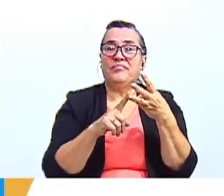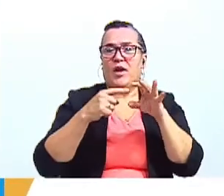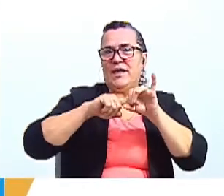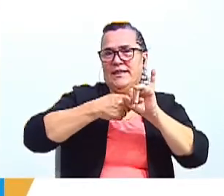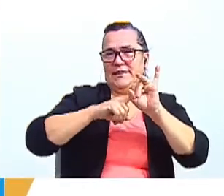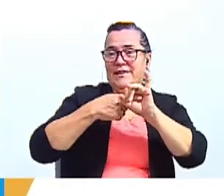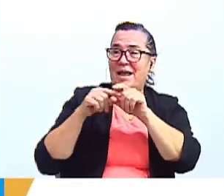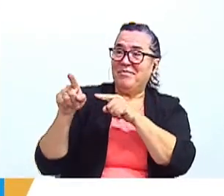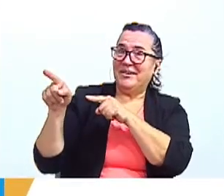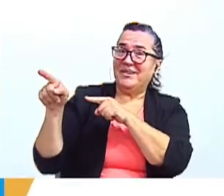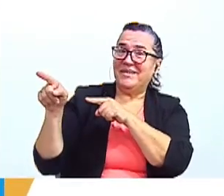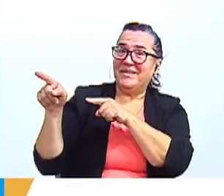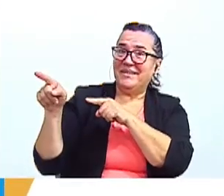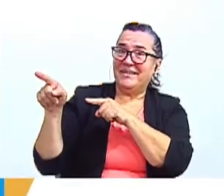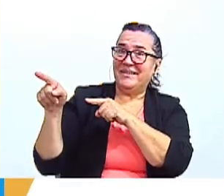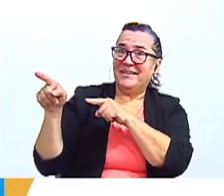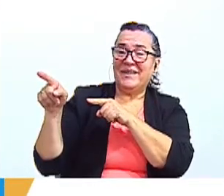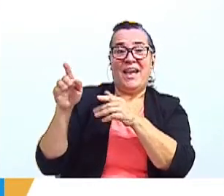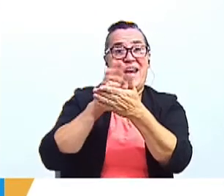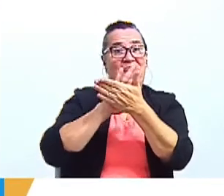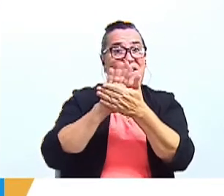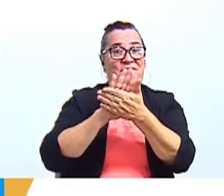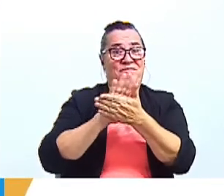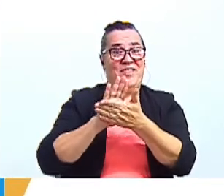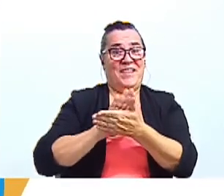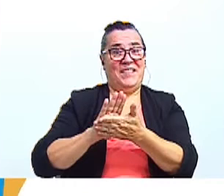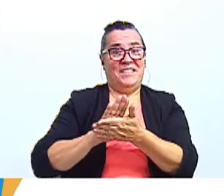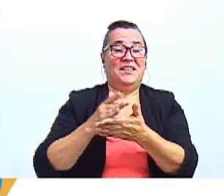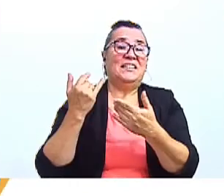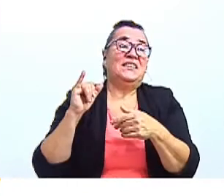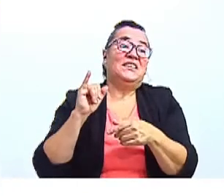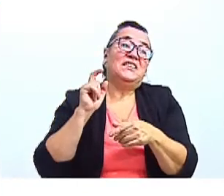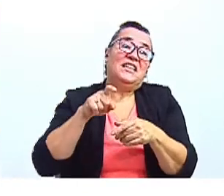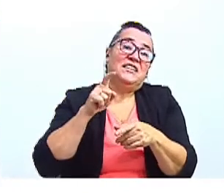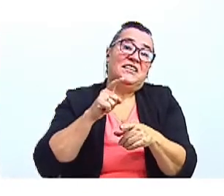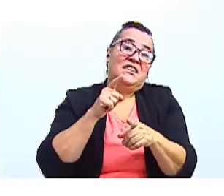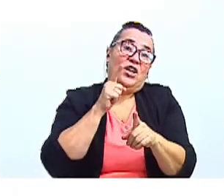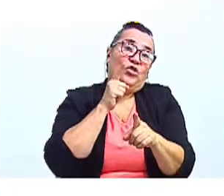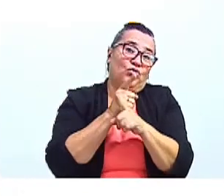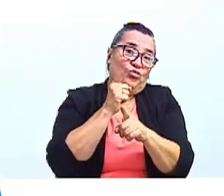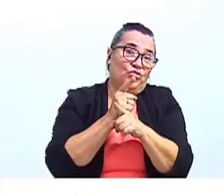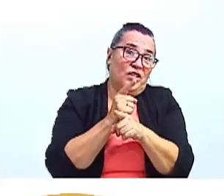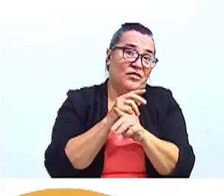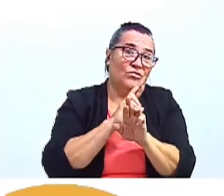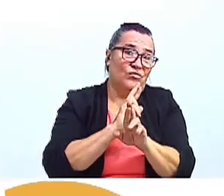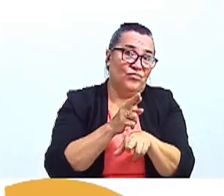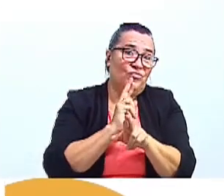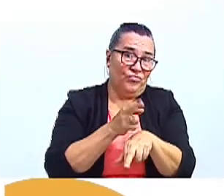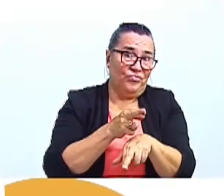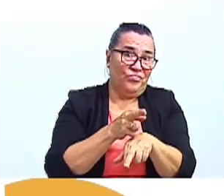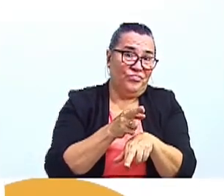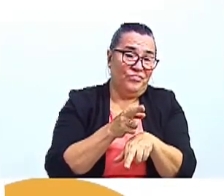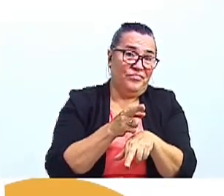sharpener, and an eraser in case you need to correct your answers.